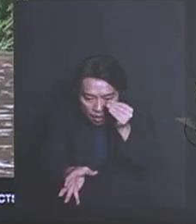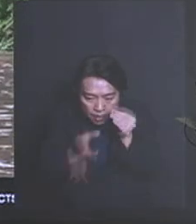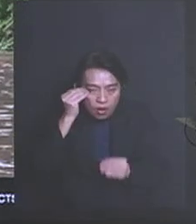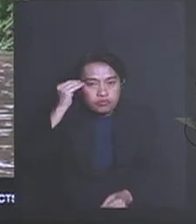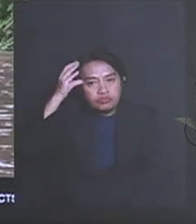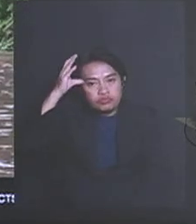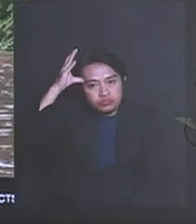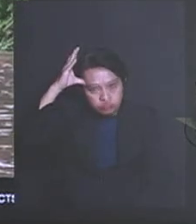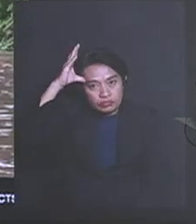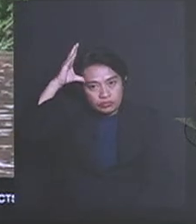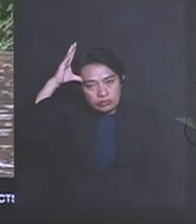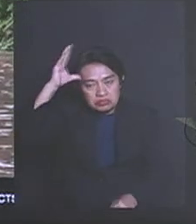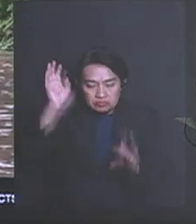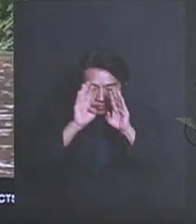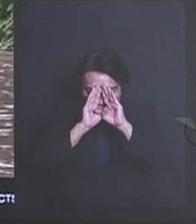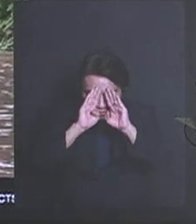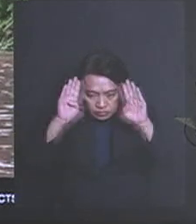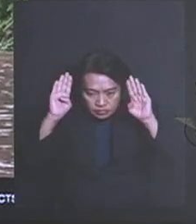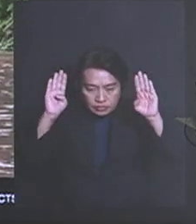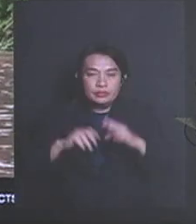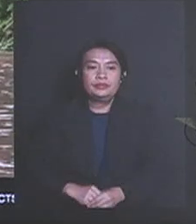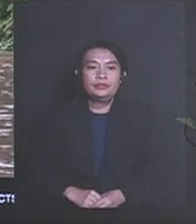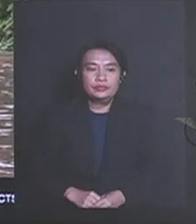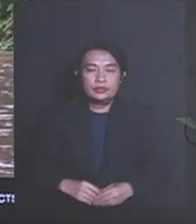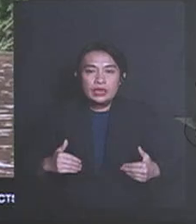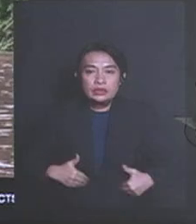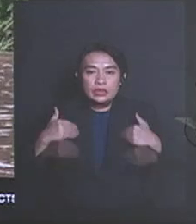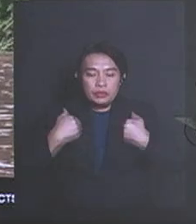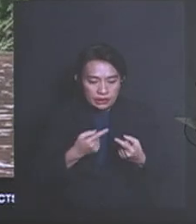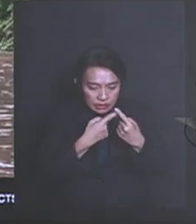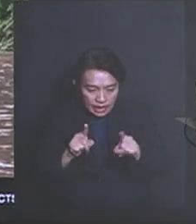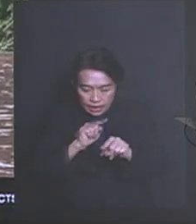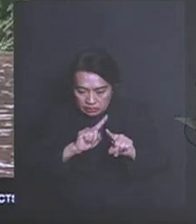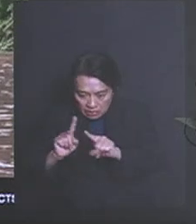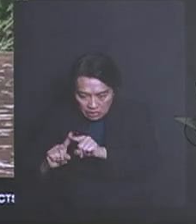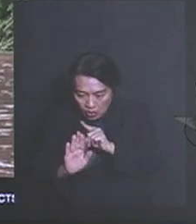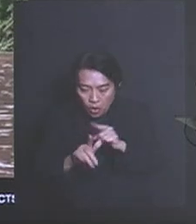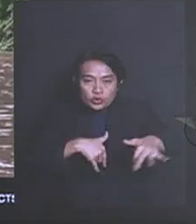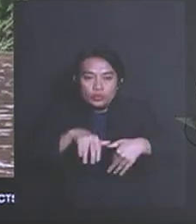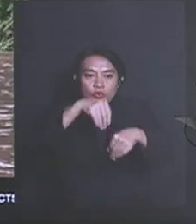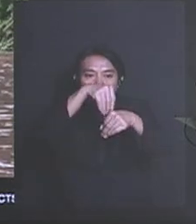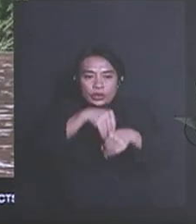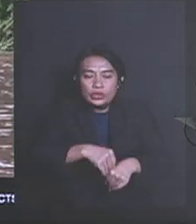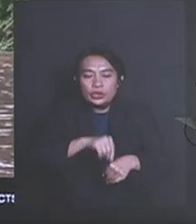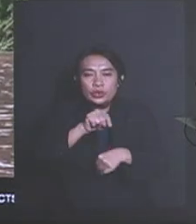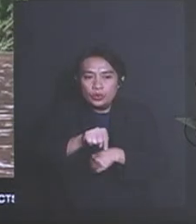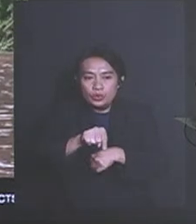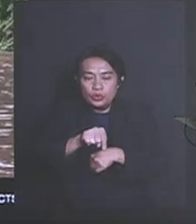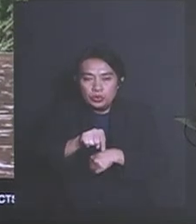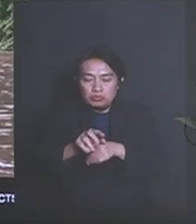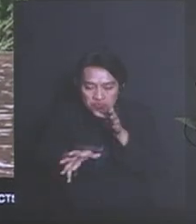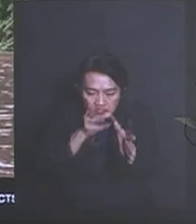We have witnessed diverse lifestyle from communities living in the water deep inside the heart of national